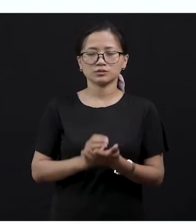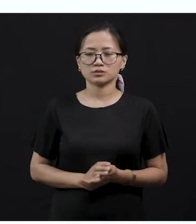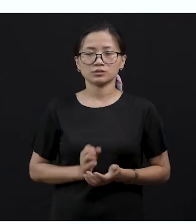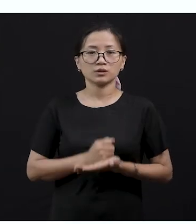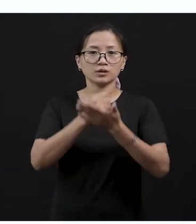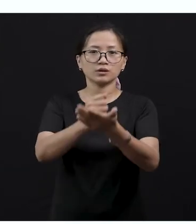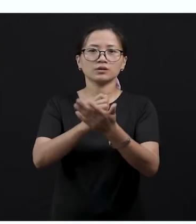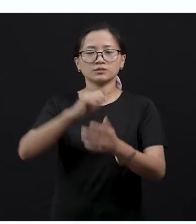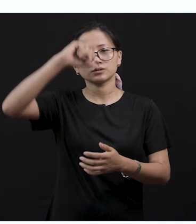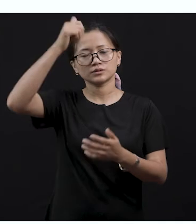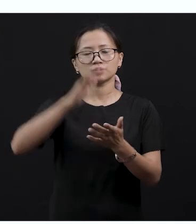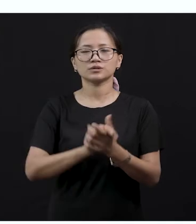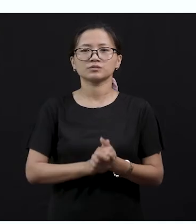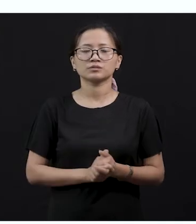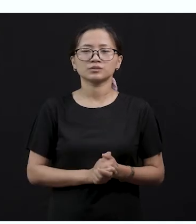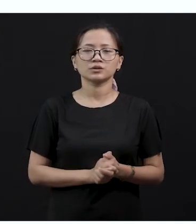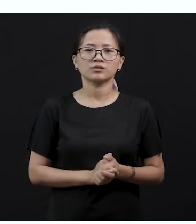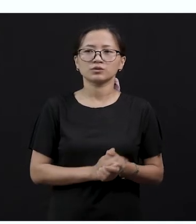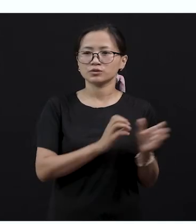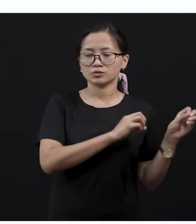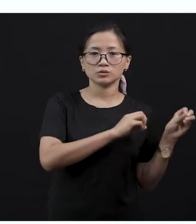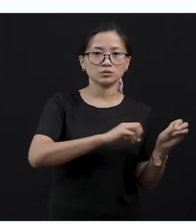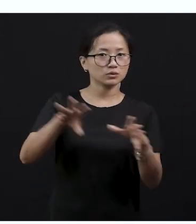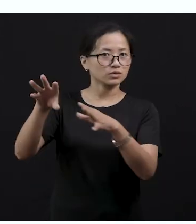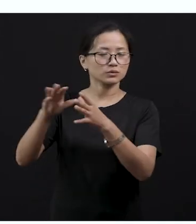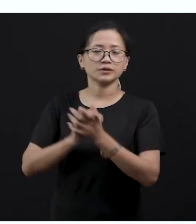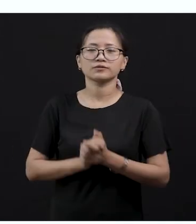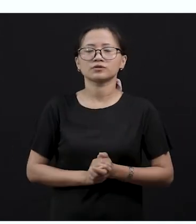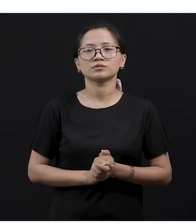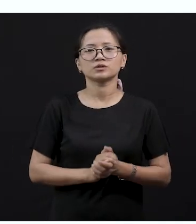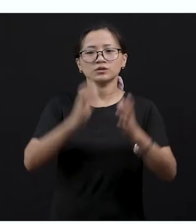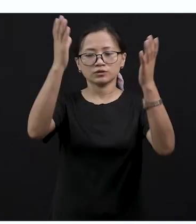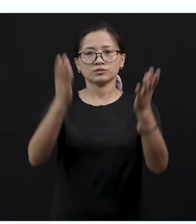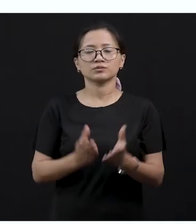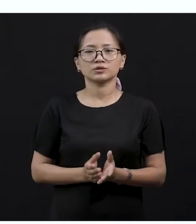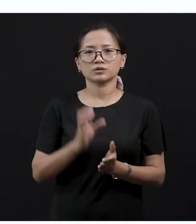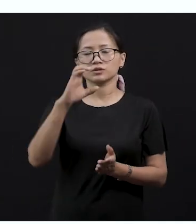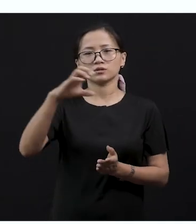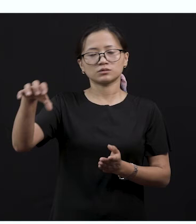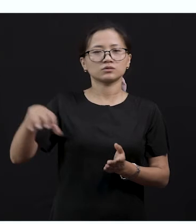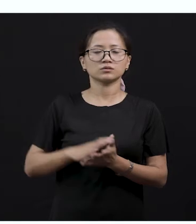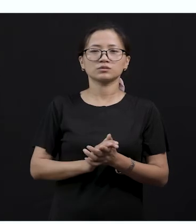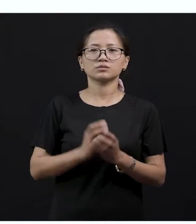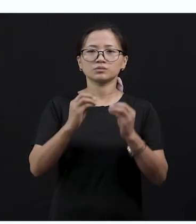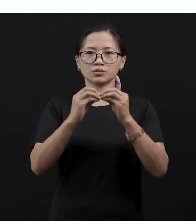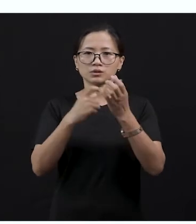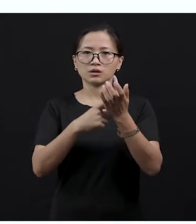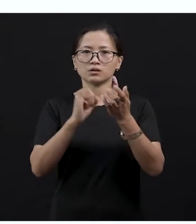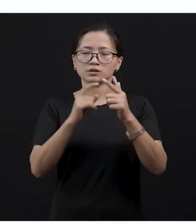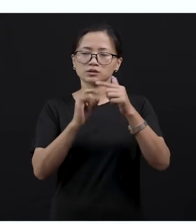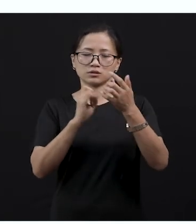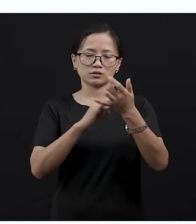Indian people to remove the British from their country. Okay, so long time ago,